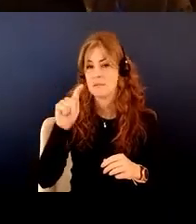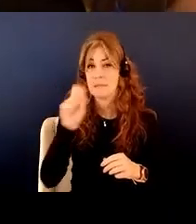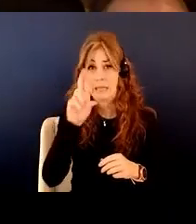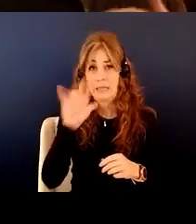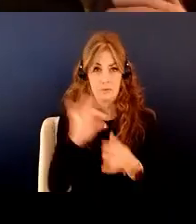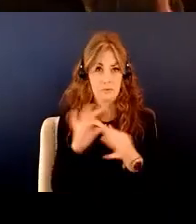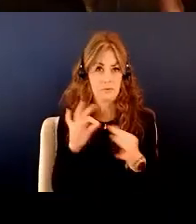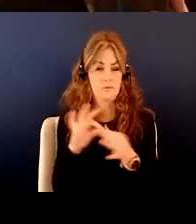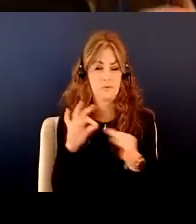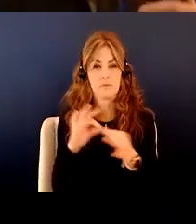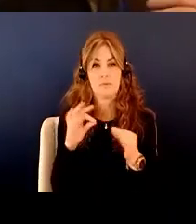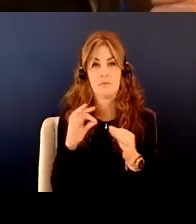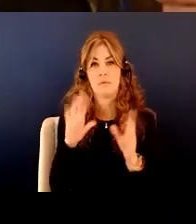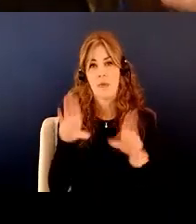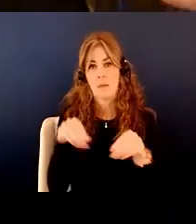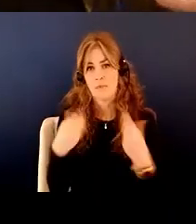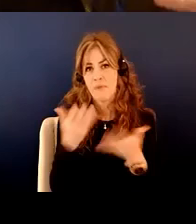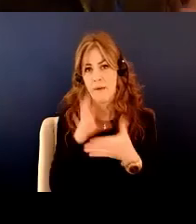provide substantively